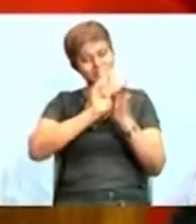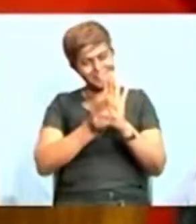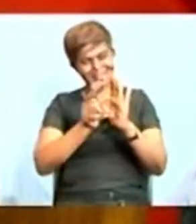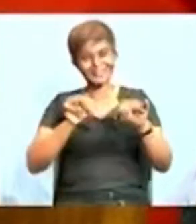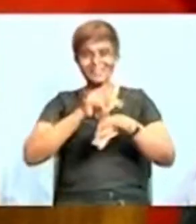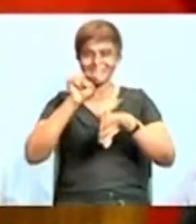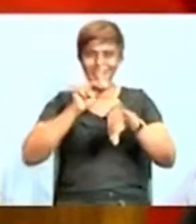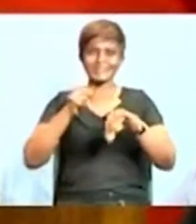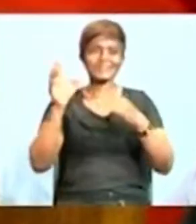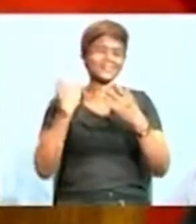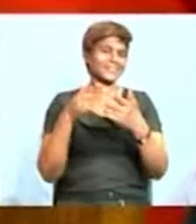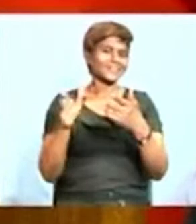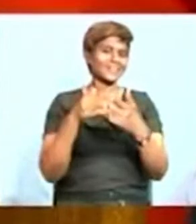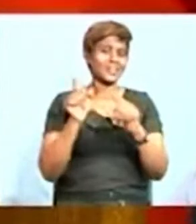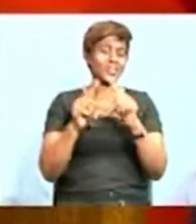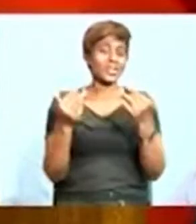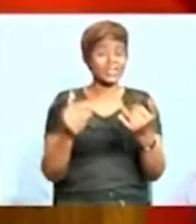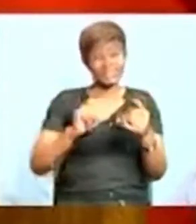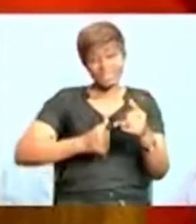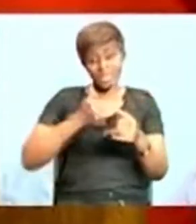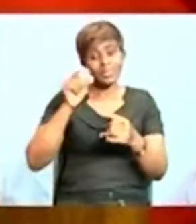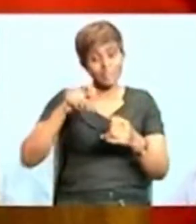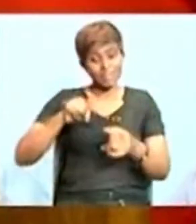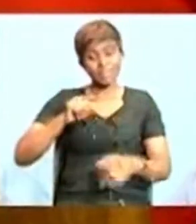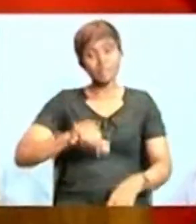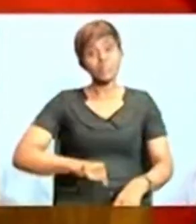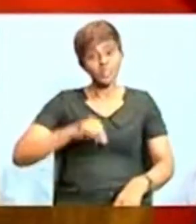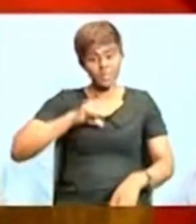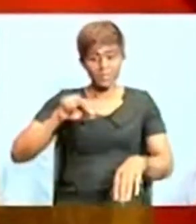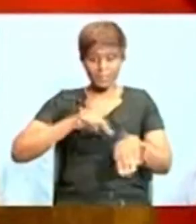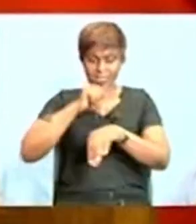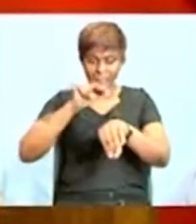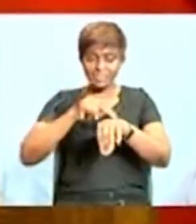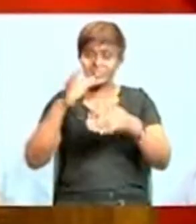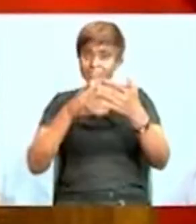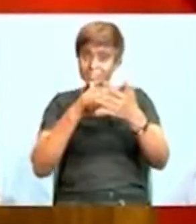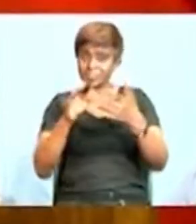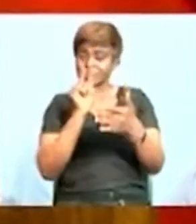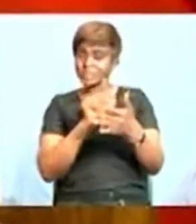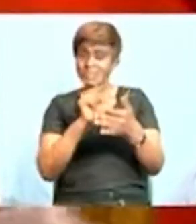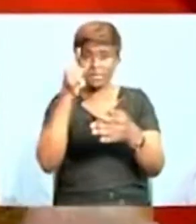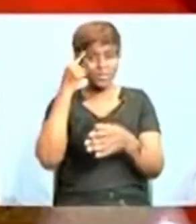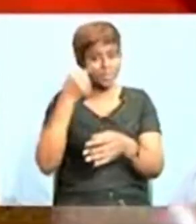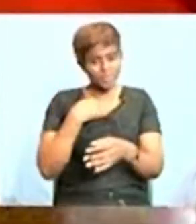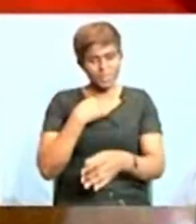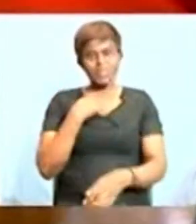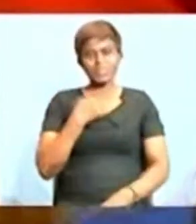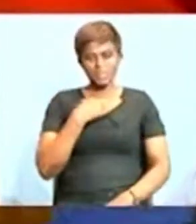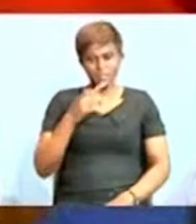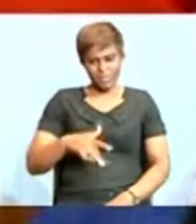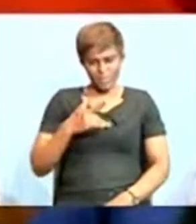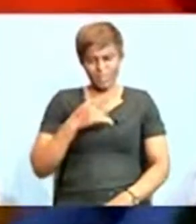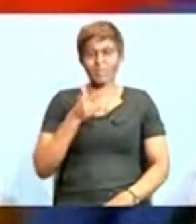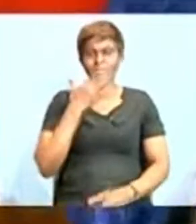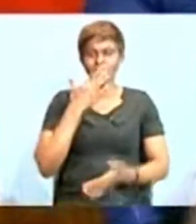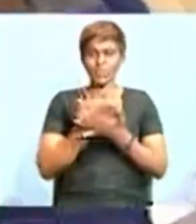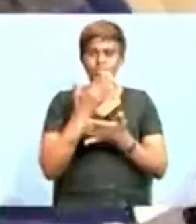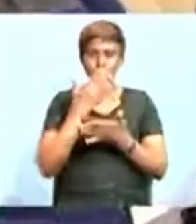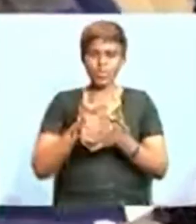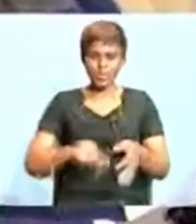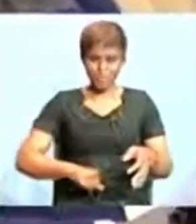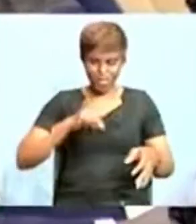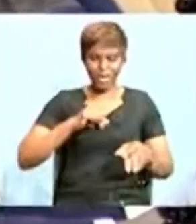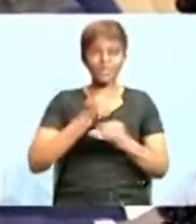anthem. But you know, we should take pride in our national anthem. For me, I feel nice when proud and